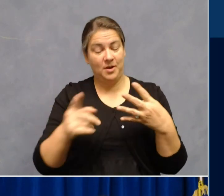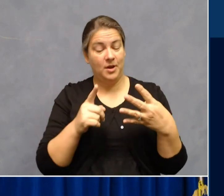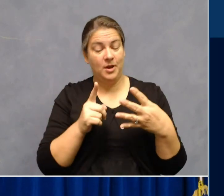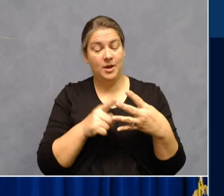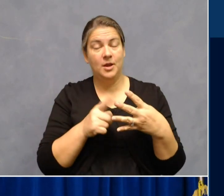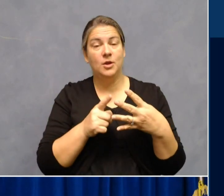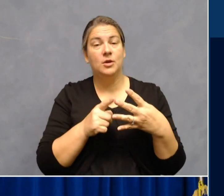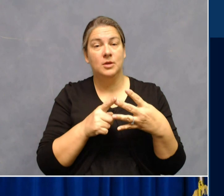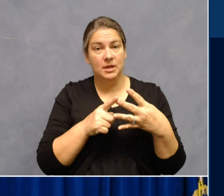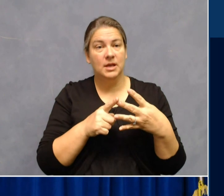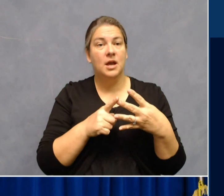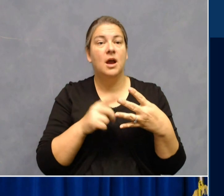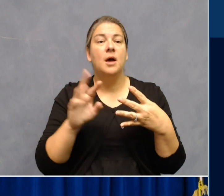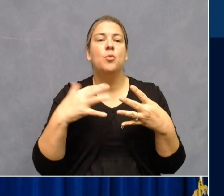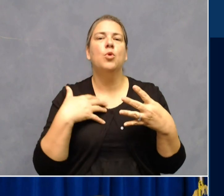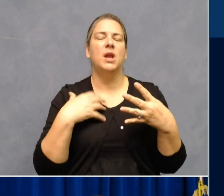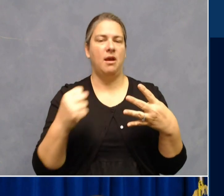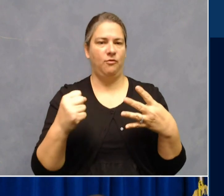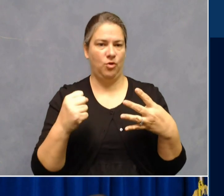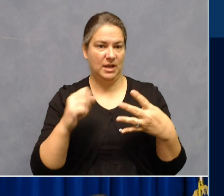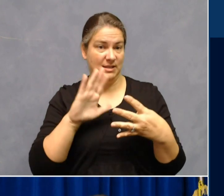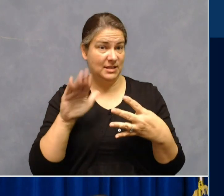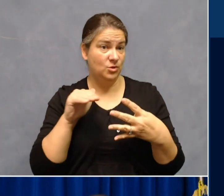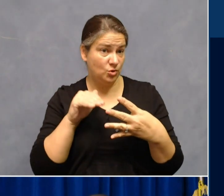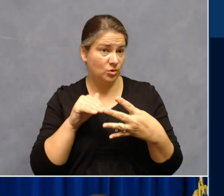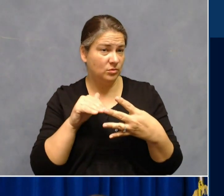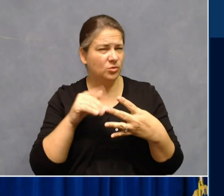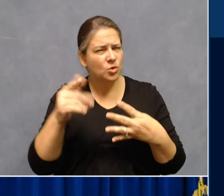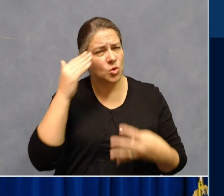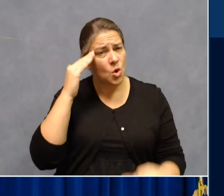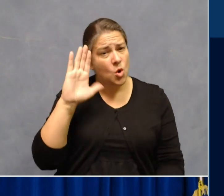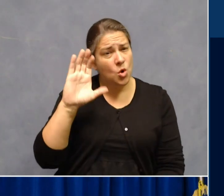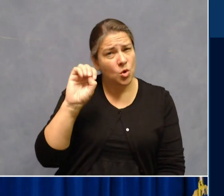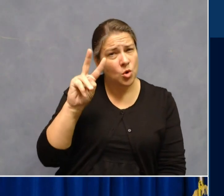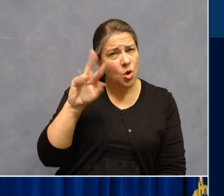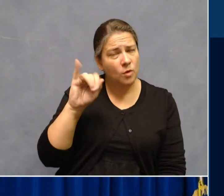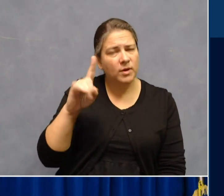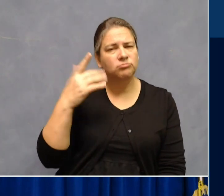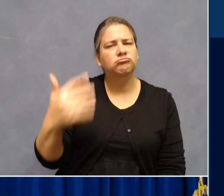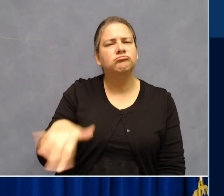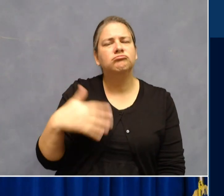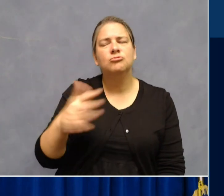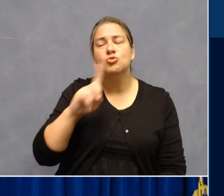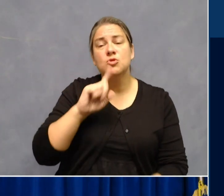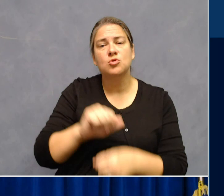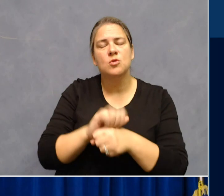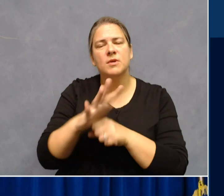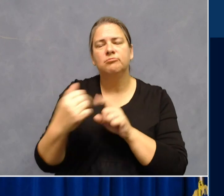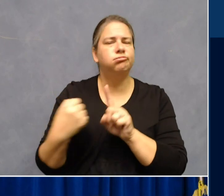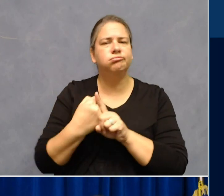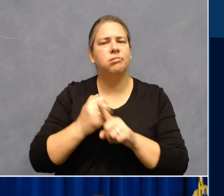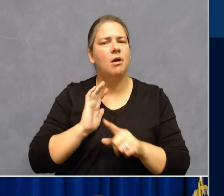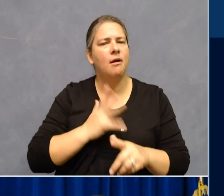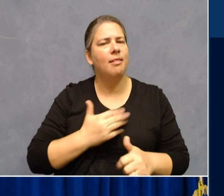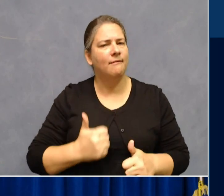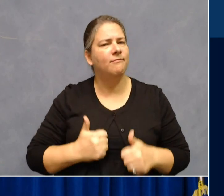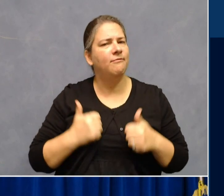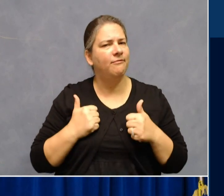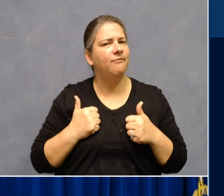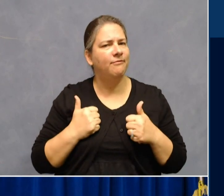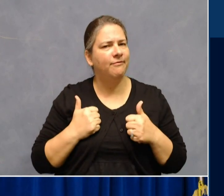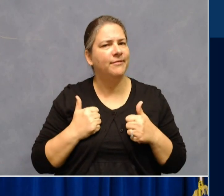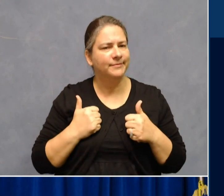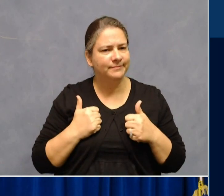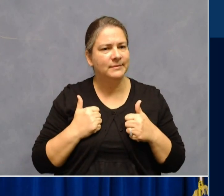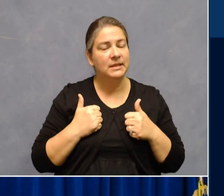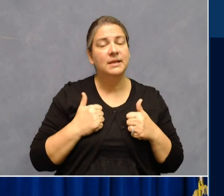many parts of our lives, and we know there are a lot of Kentuckians that need our help. One of the groups in need is our Recovery Kentucky